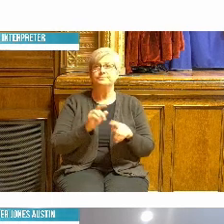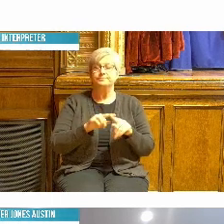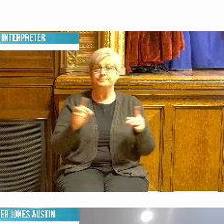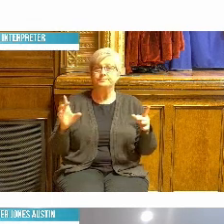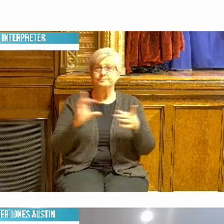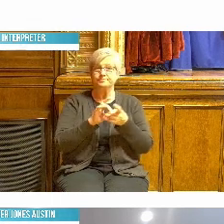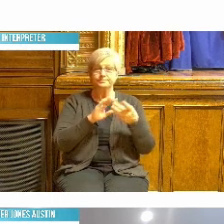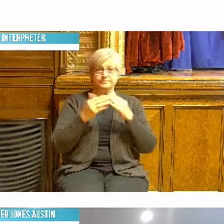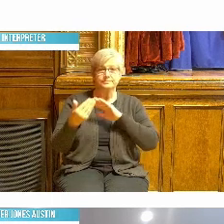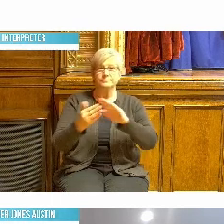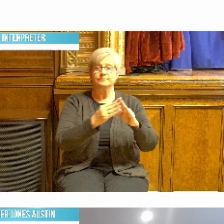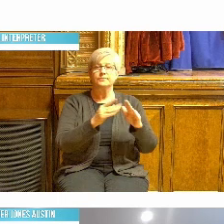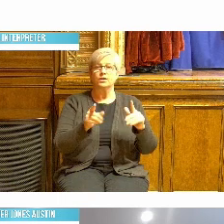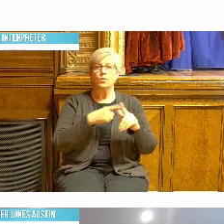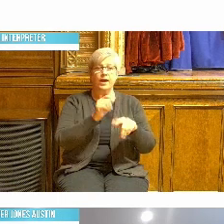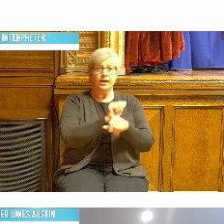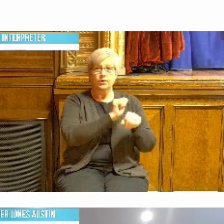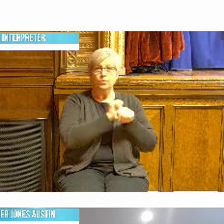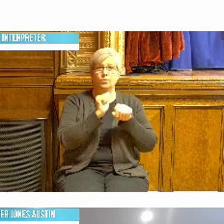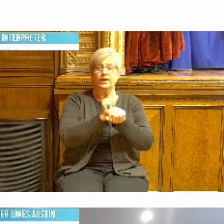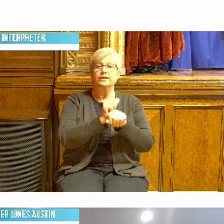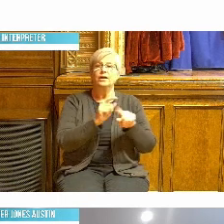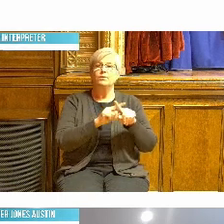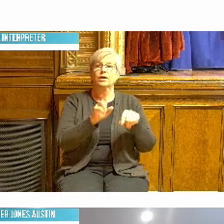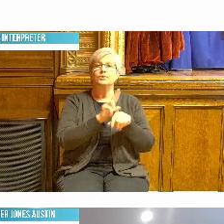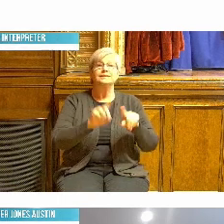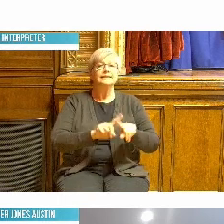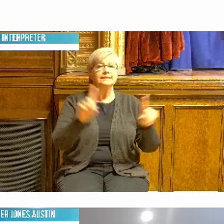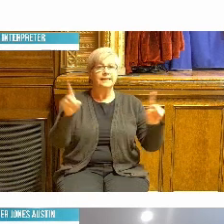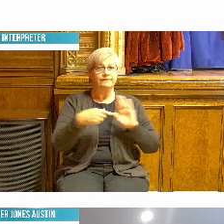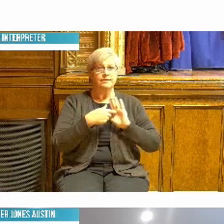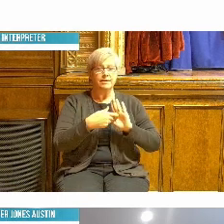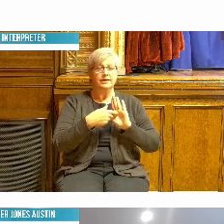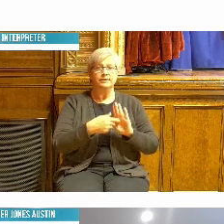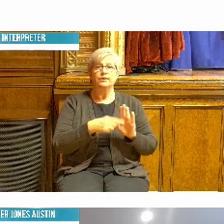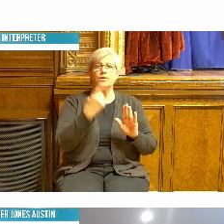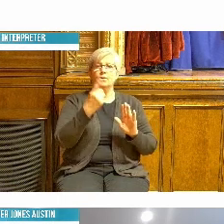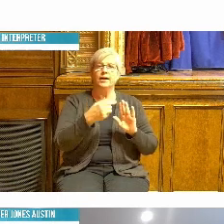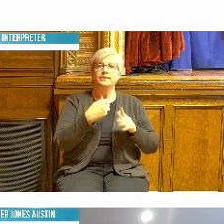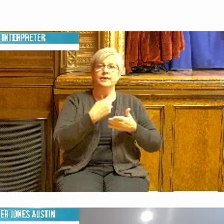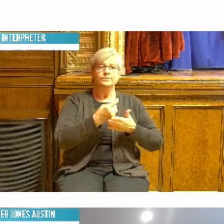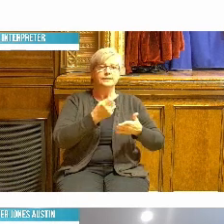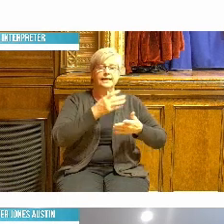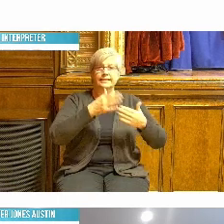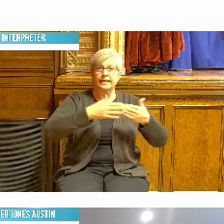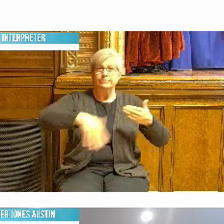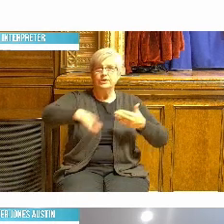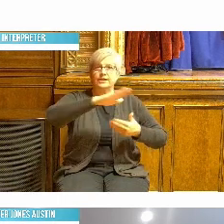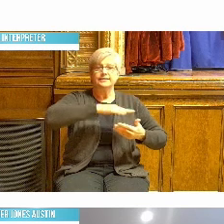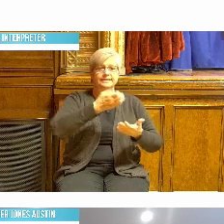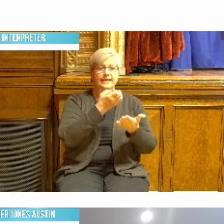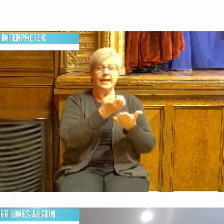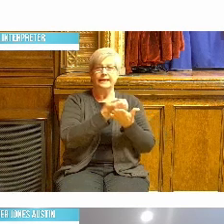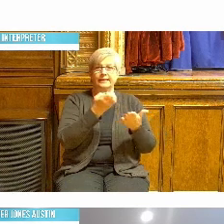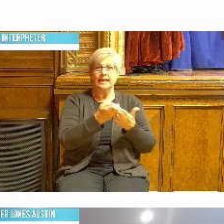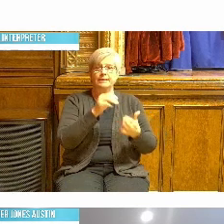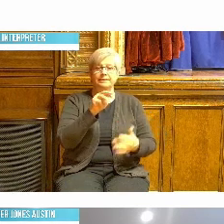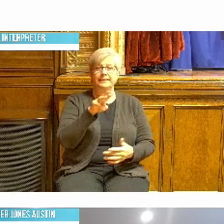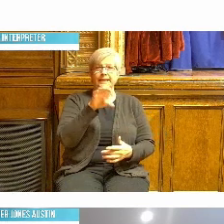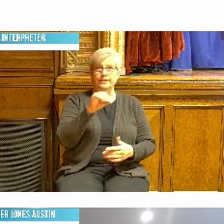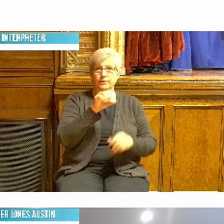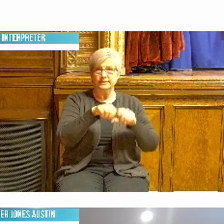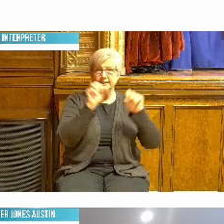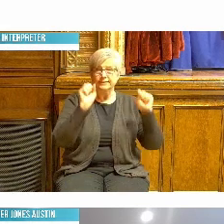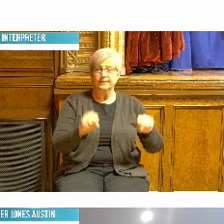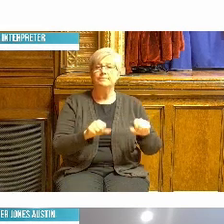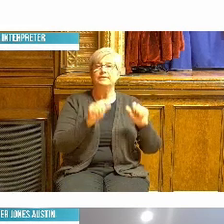Connected Communities, where I work, we are using a different model, one that treats neighborhoods as economic ecosystems,